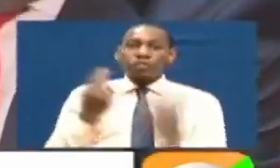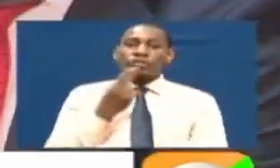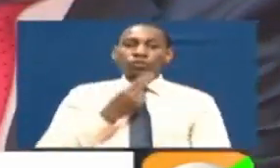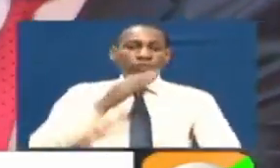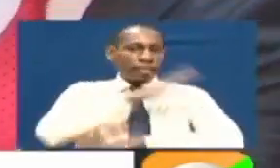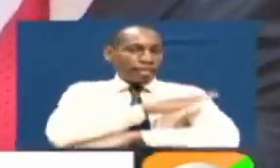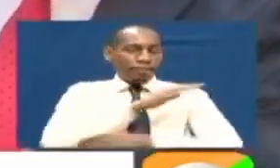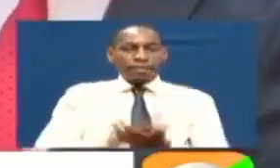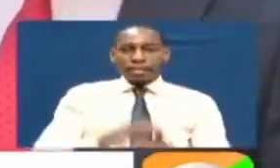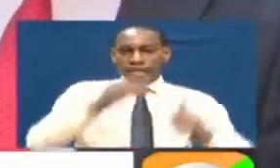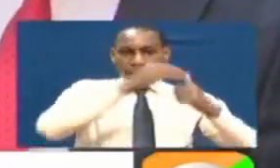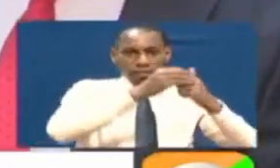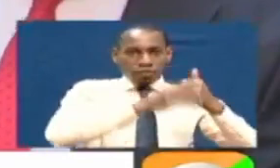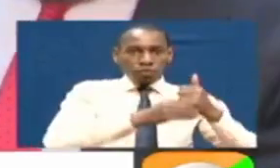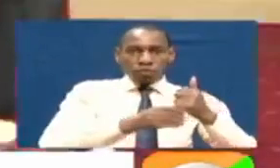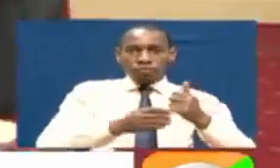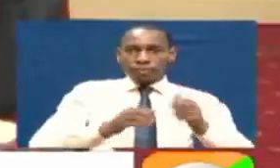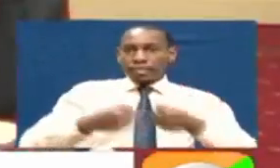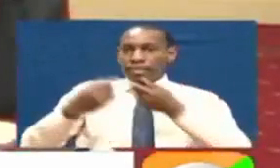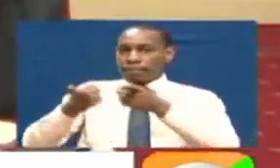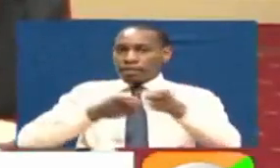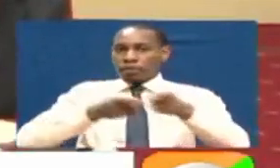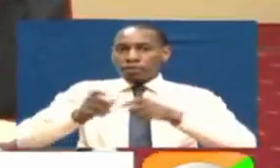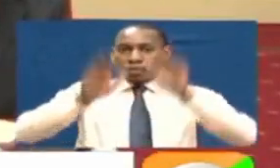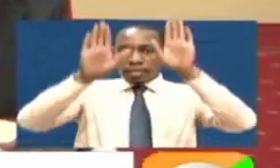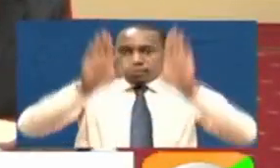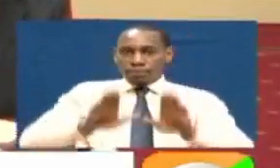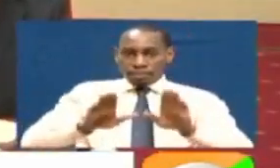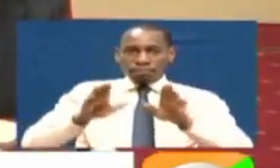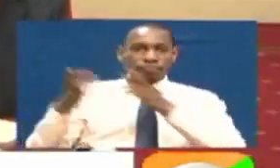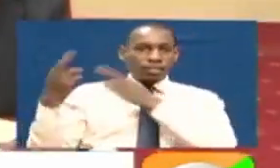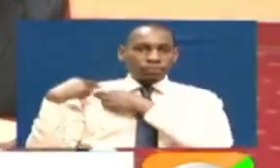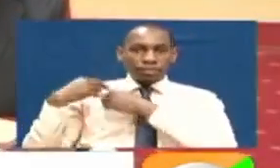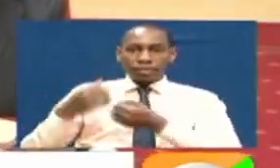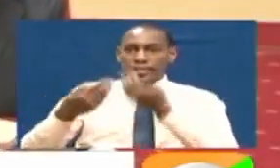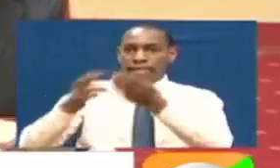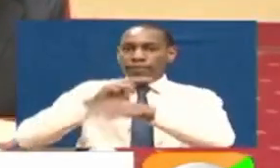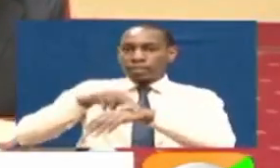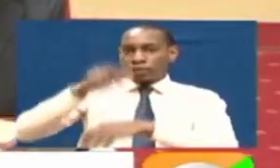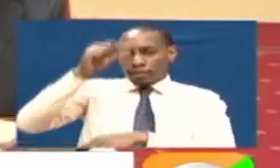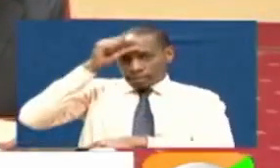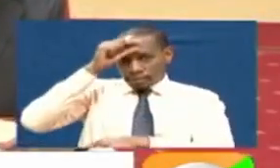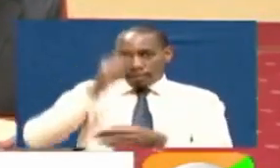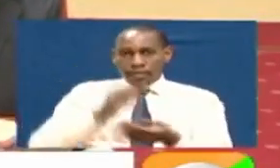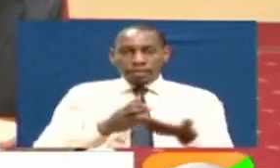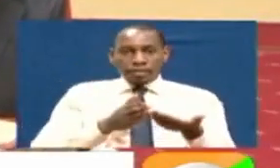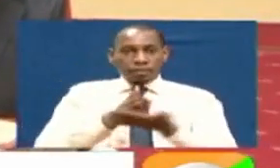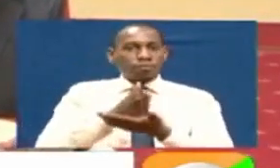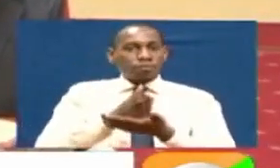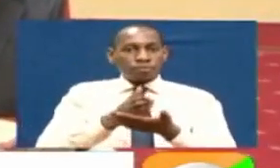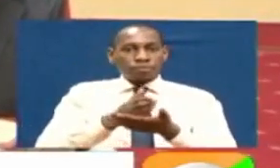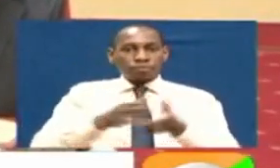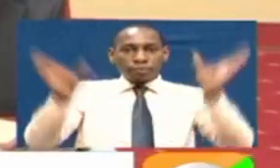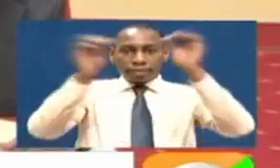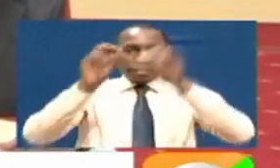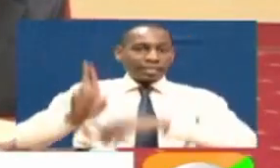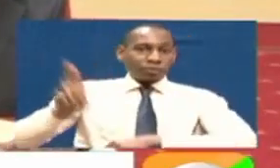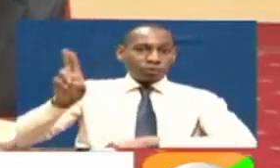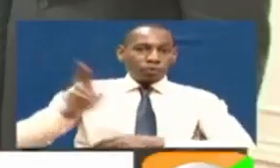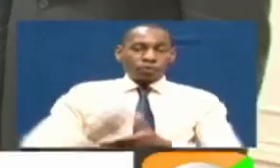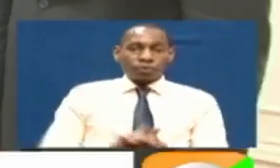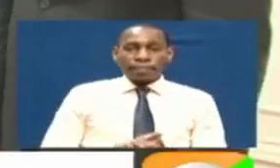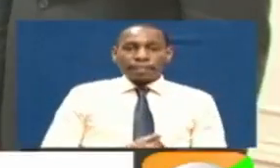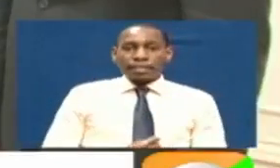evening, Sonko ceded control of crucial county functions to the national government under the watchful eye of no less than President Uhuru